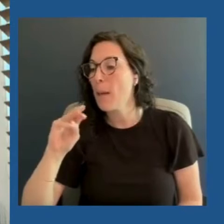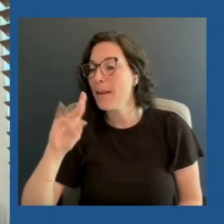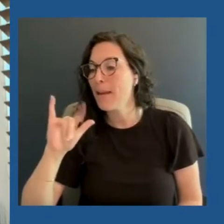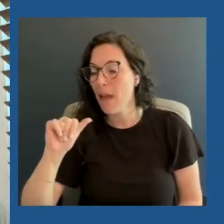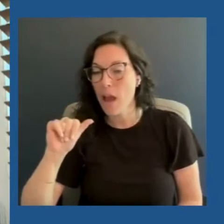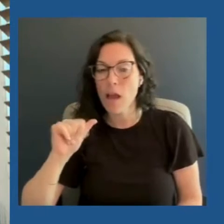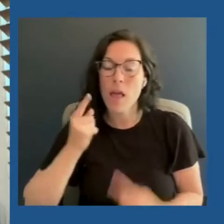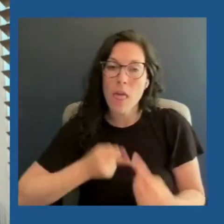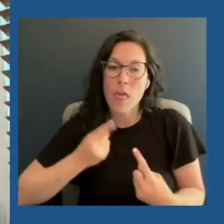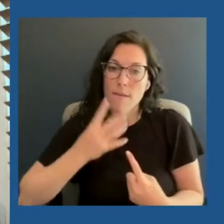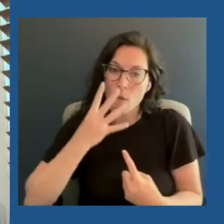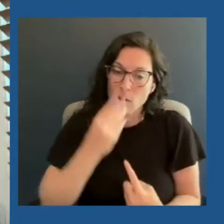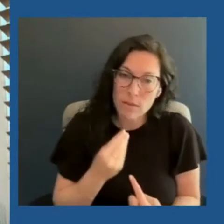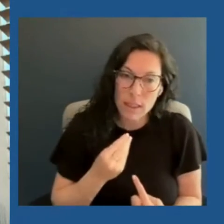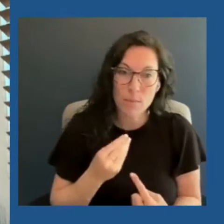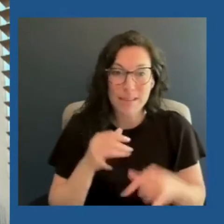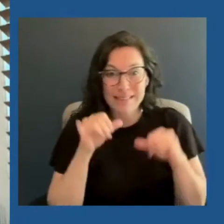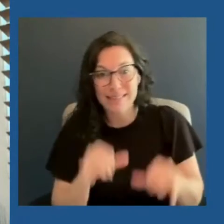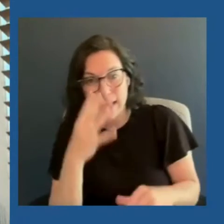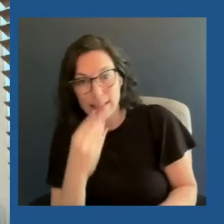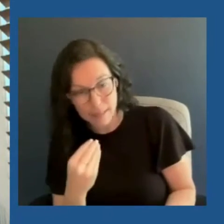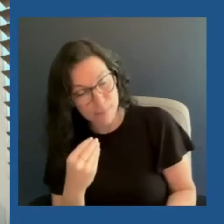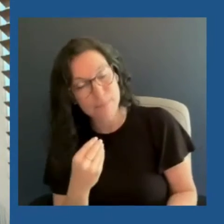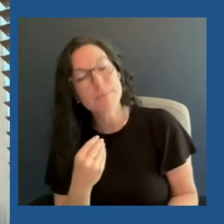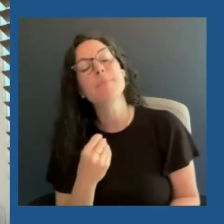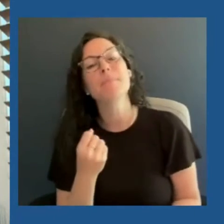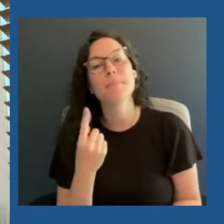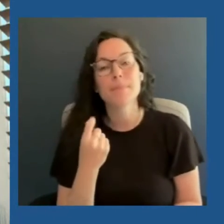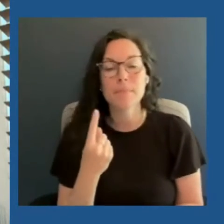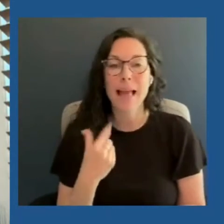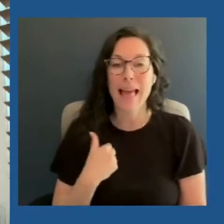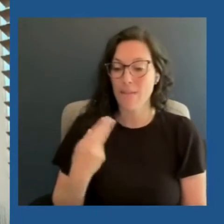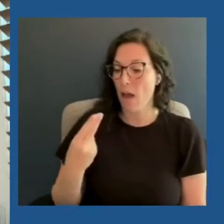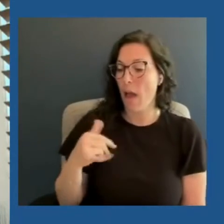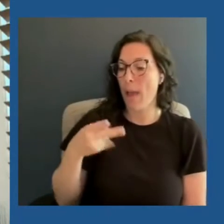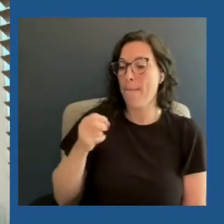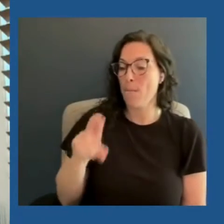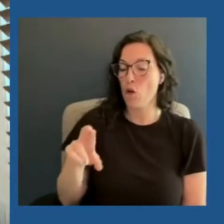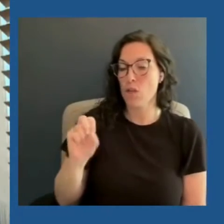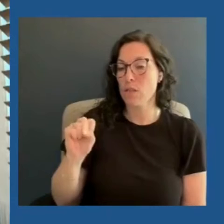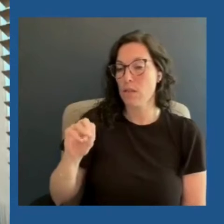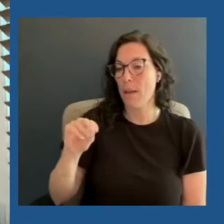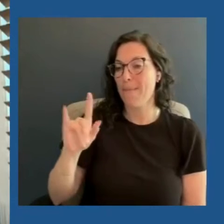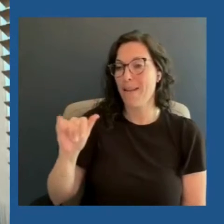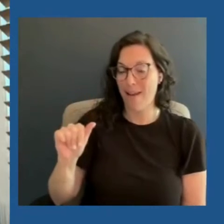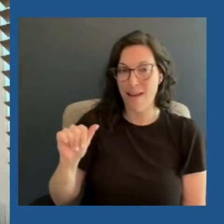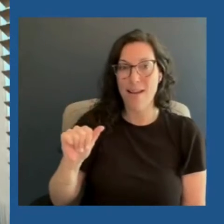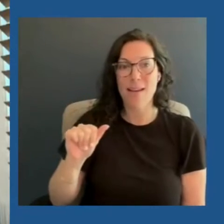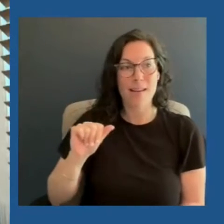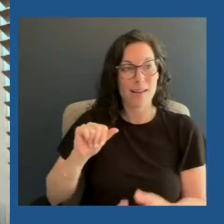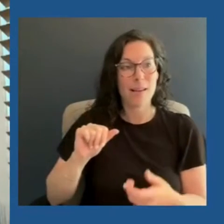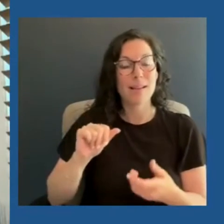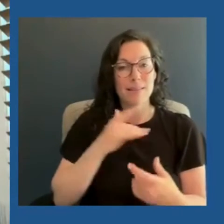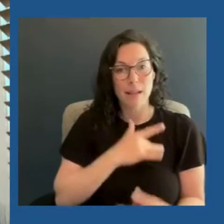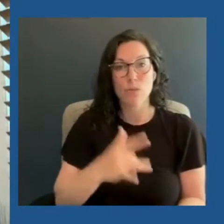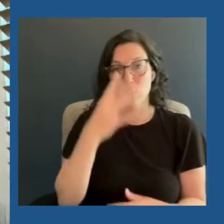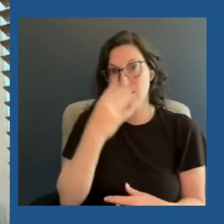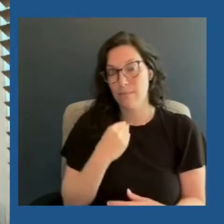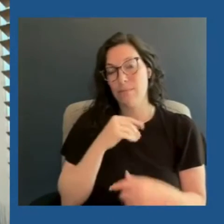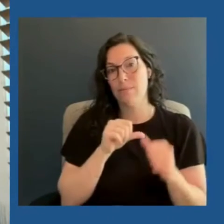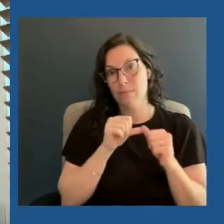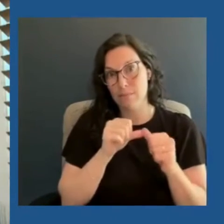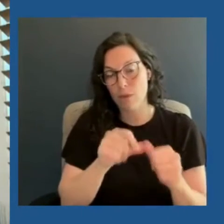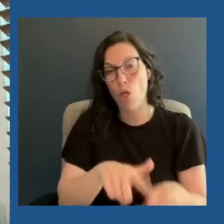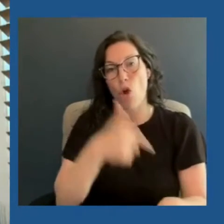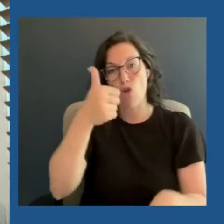staying asleep. You can also have hypersomnia, where you are sleeping longer than you should and nevertheless